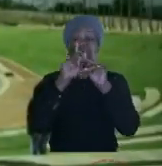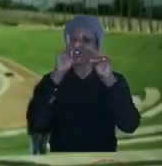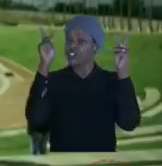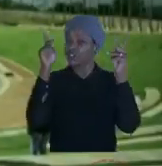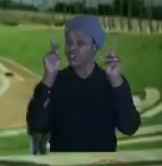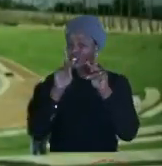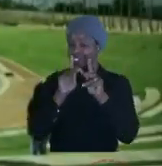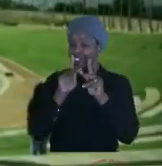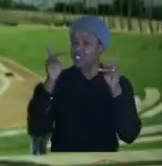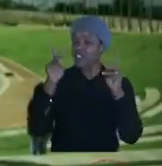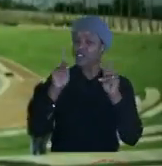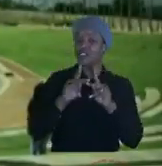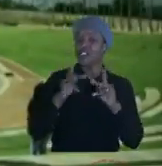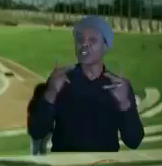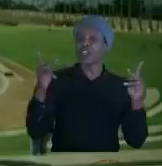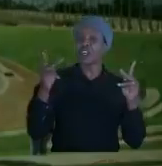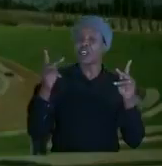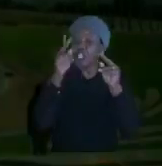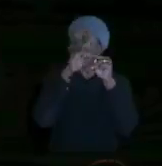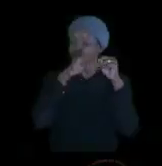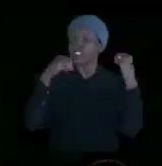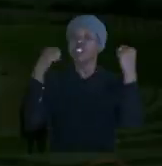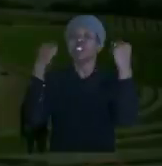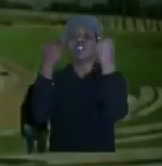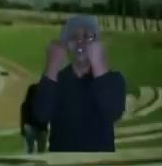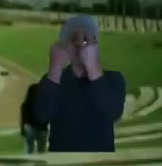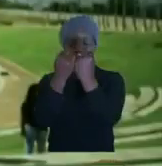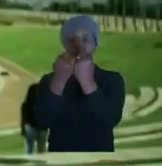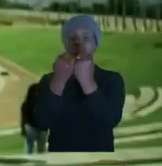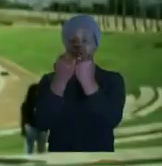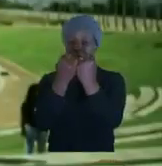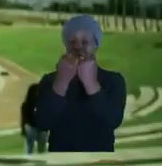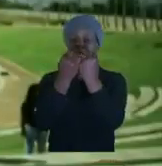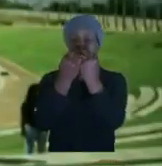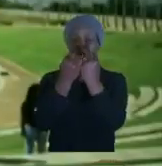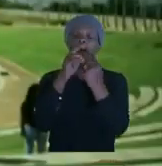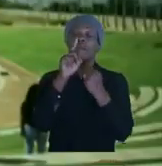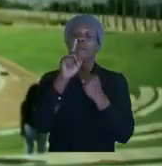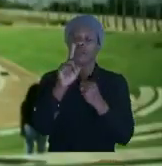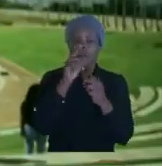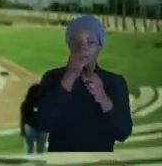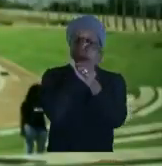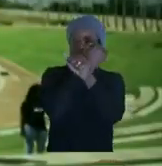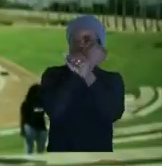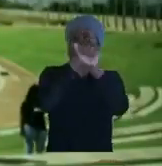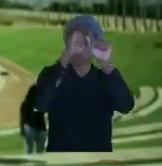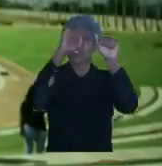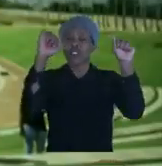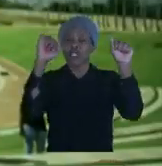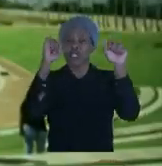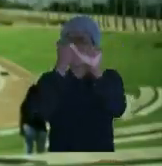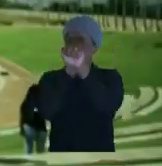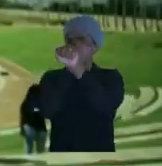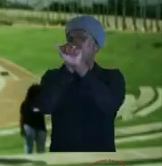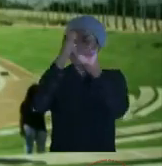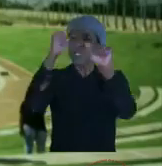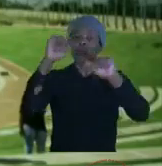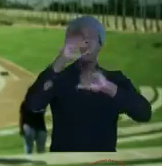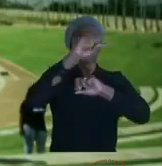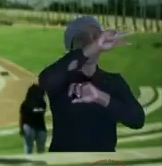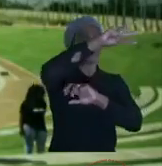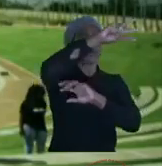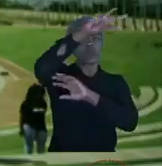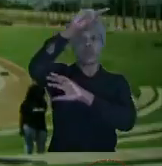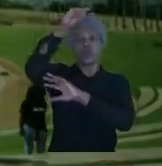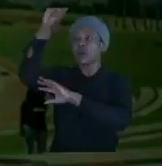differences make us who we are. Land of freedom, a rainbow